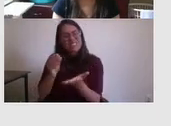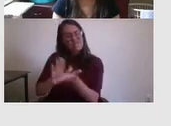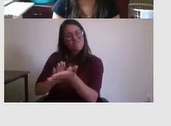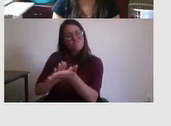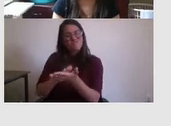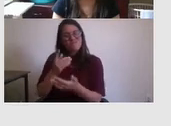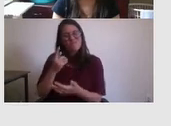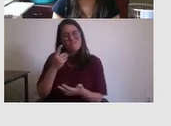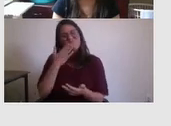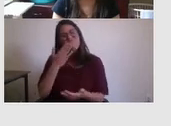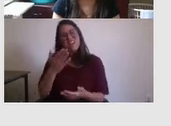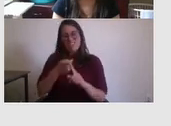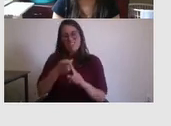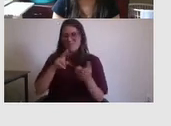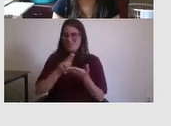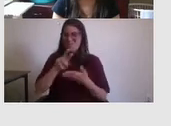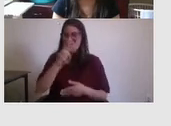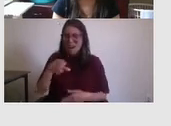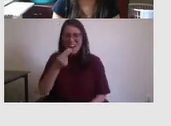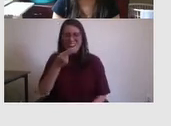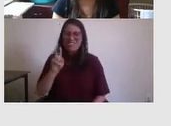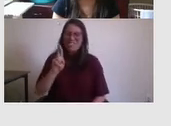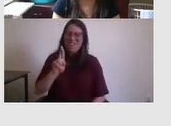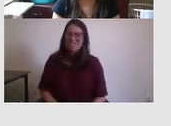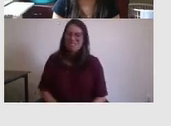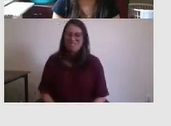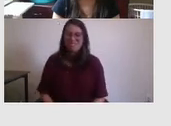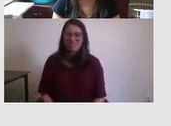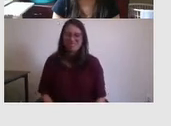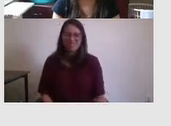of Rochester and HR.